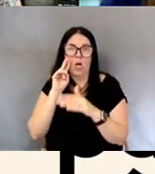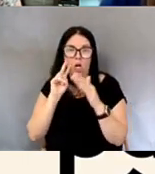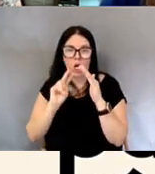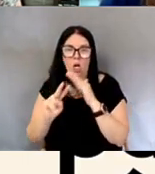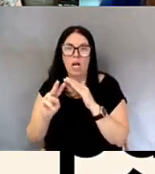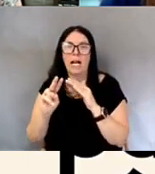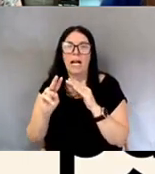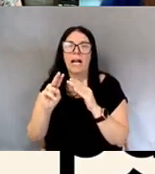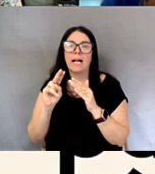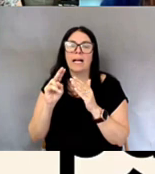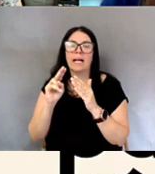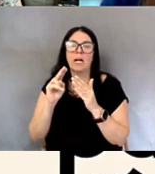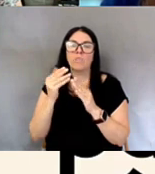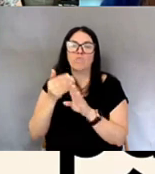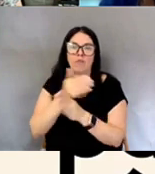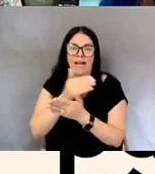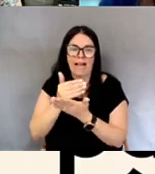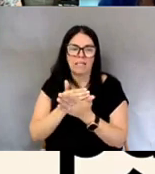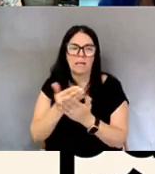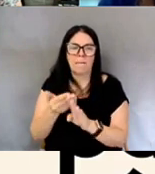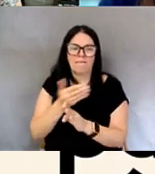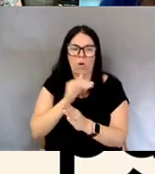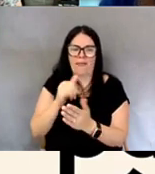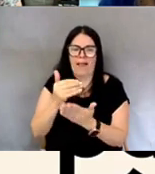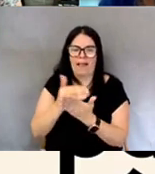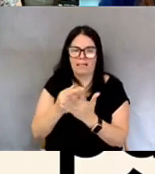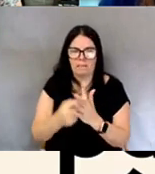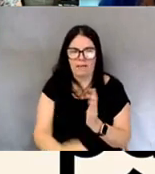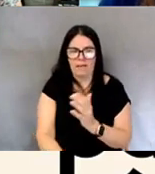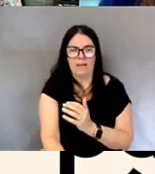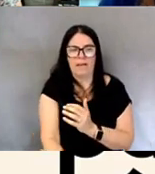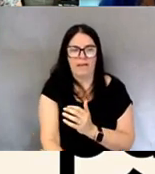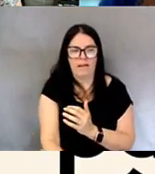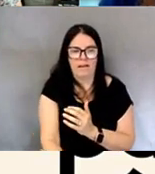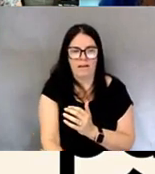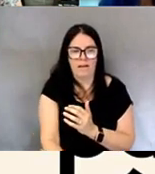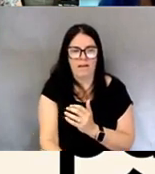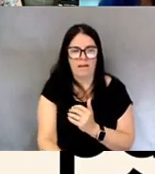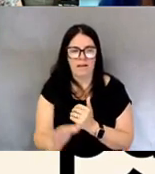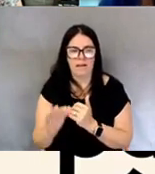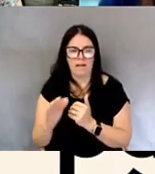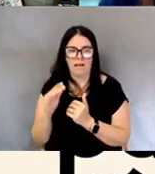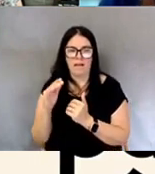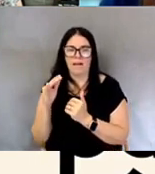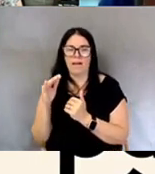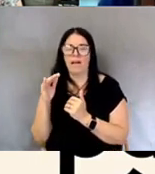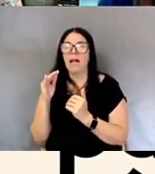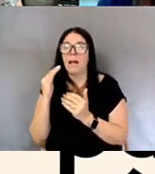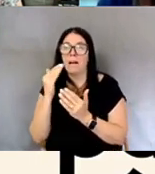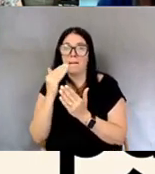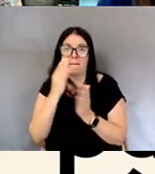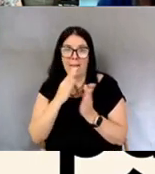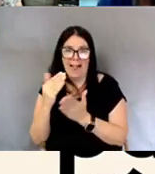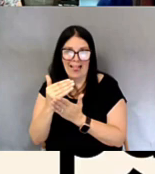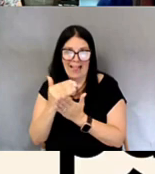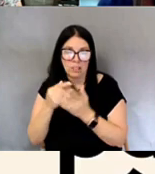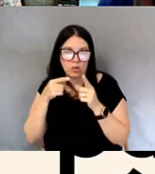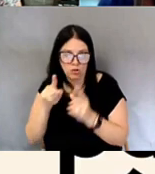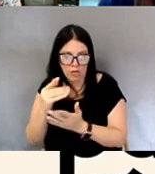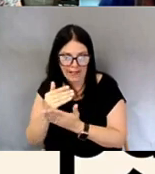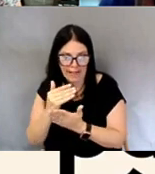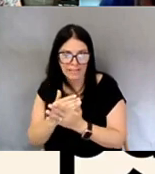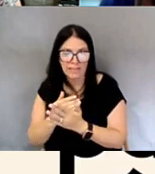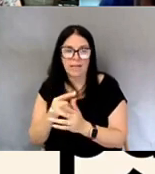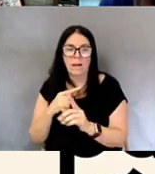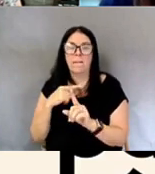pre-lesson before the lesson begins, and then planning for learning and lesson flow during the lesson. And then, very importantly for the adult